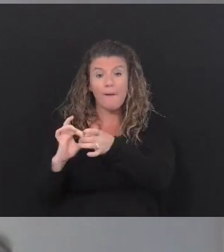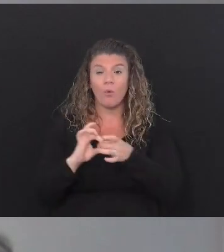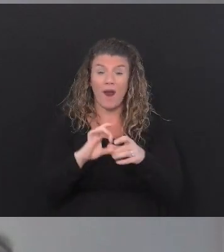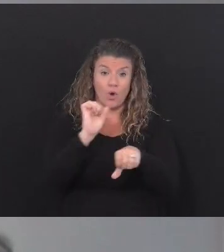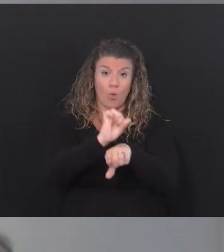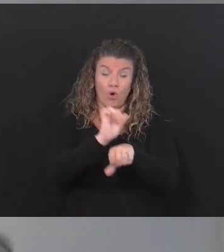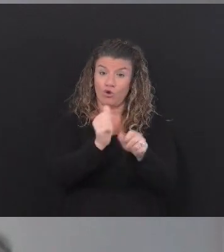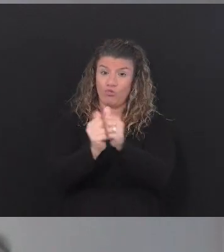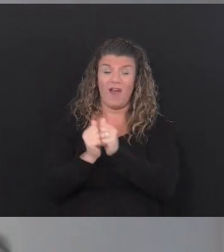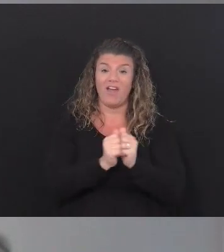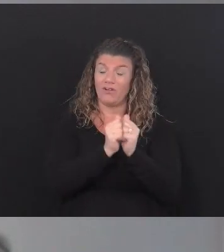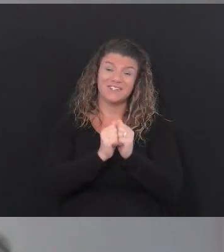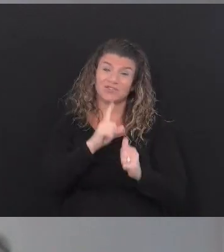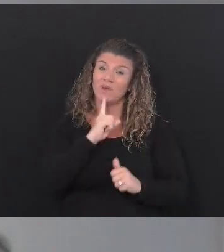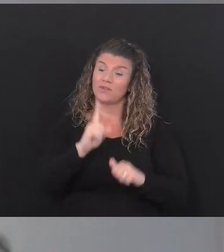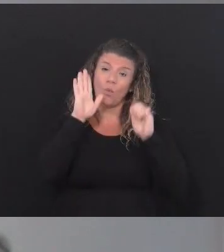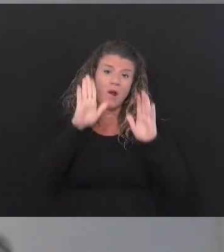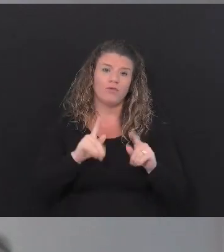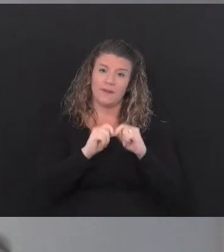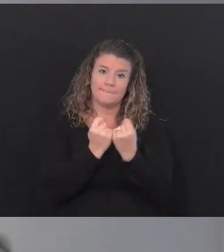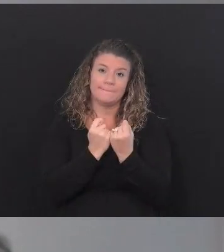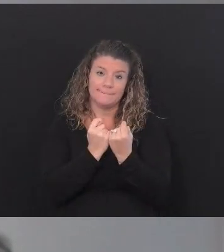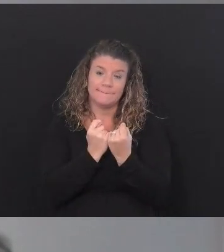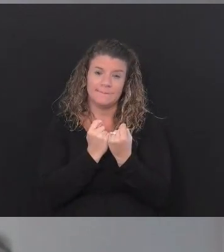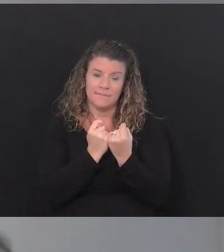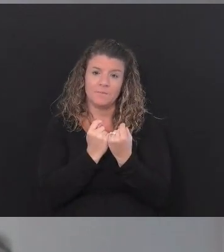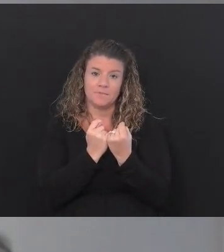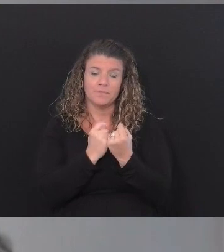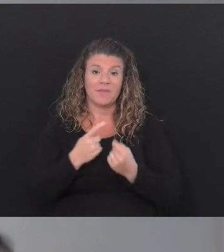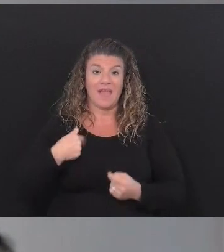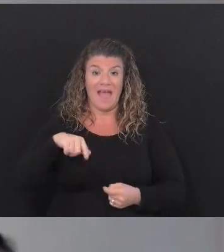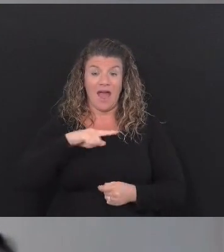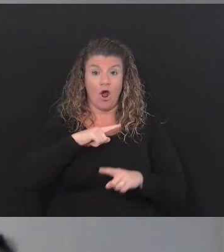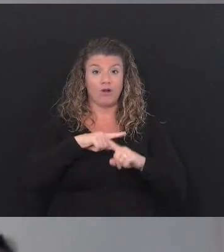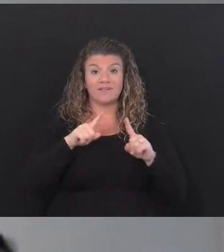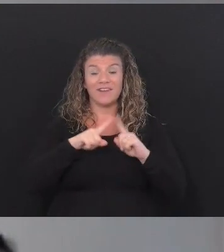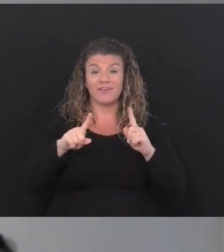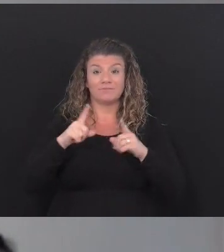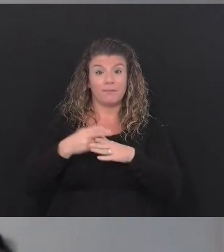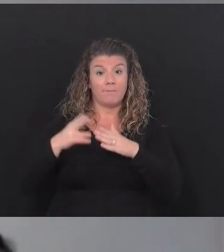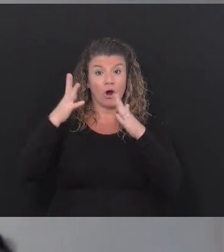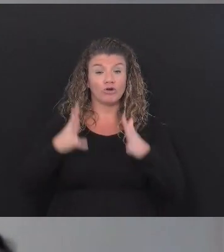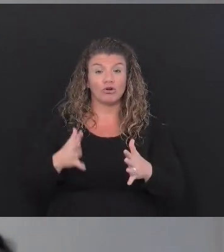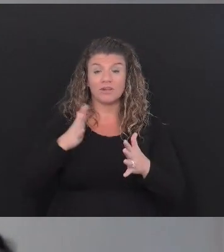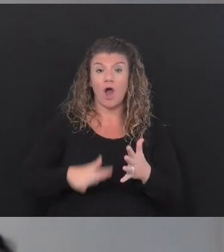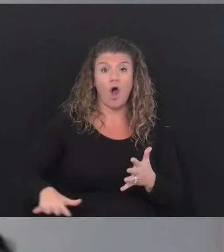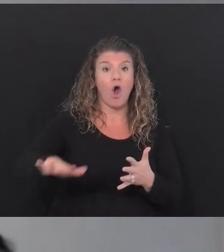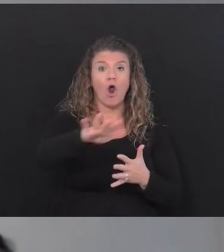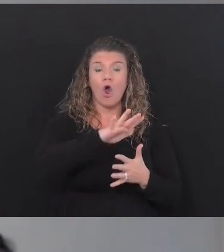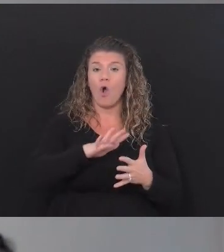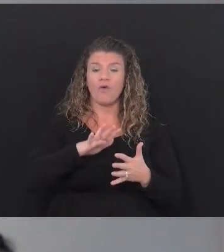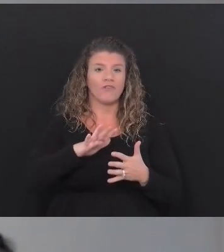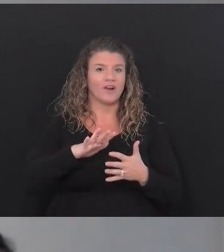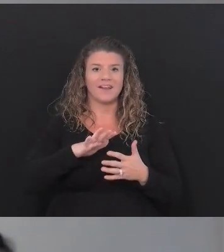It's a tremendous team, and our partners out in the communities, whether they be acute care, long-term care,